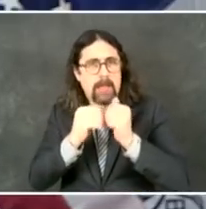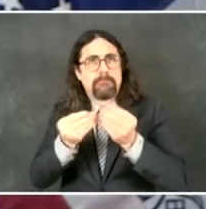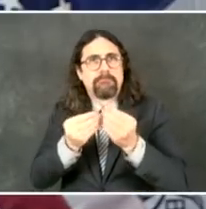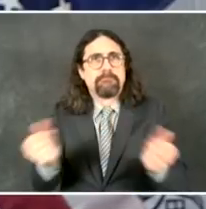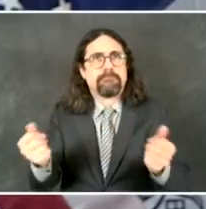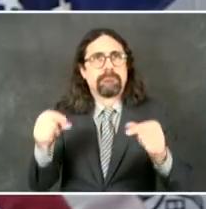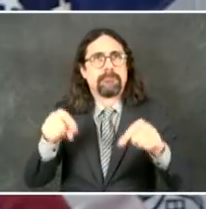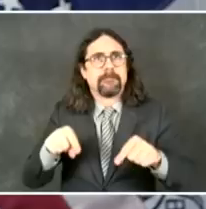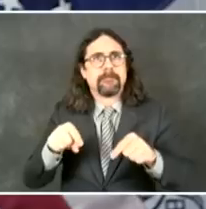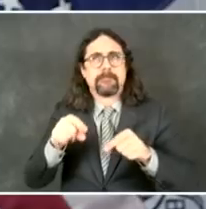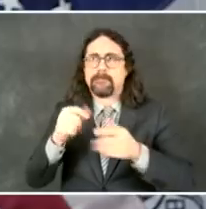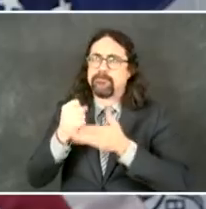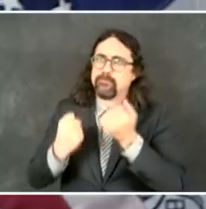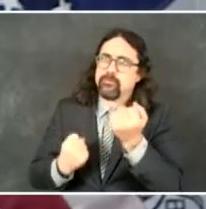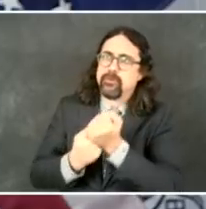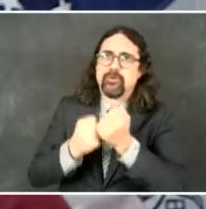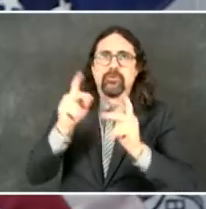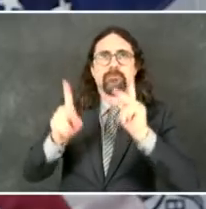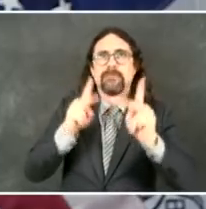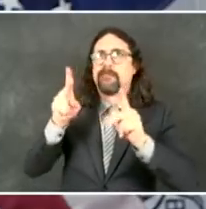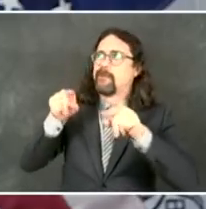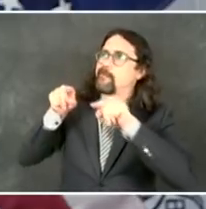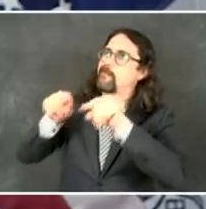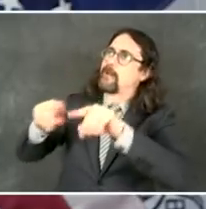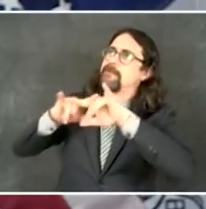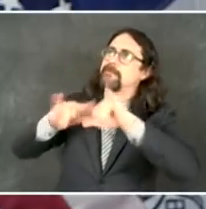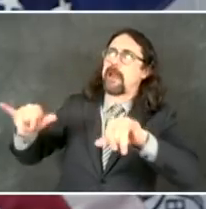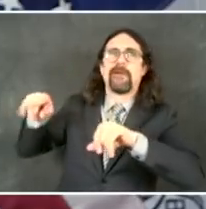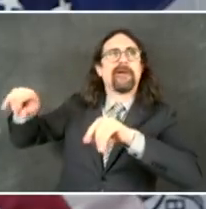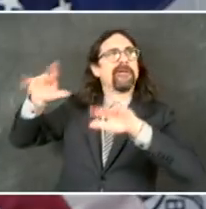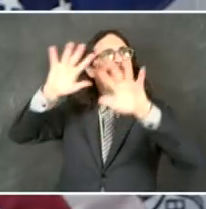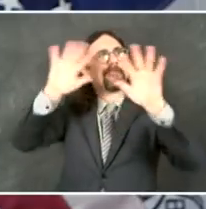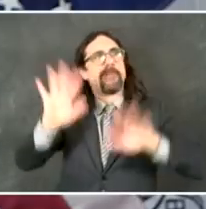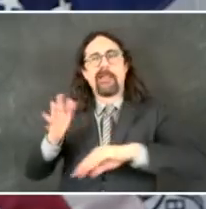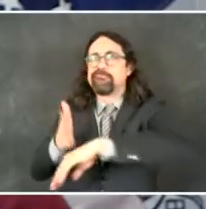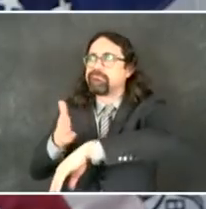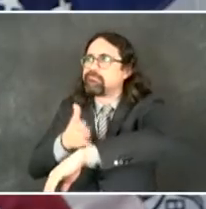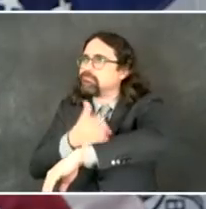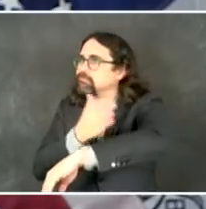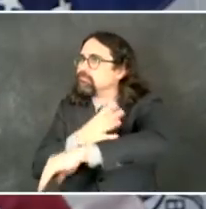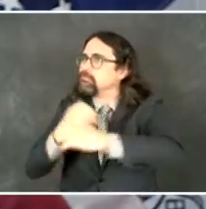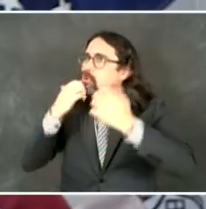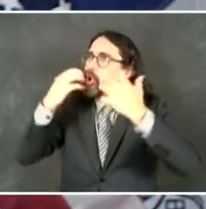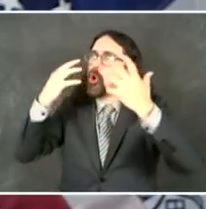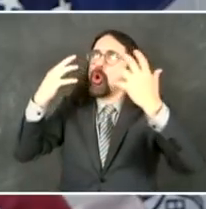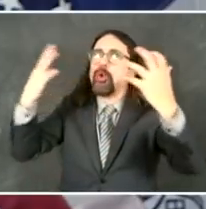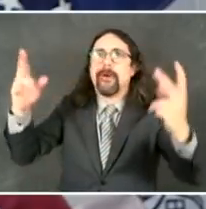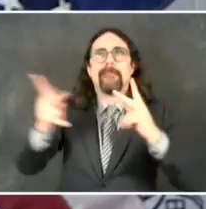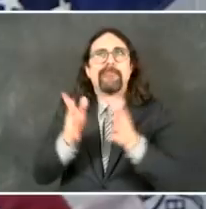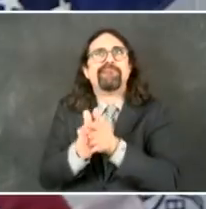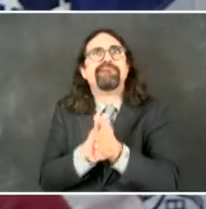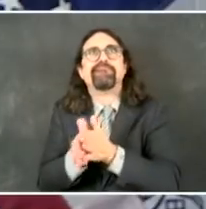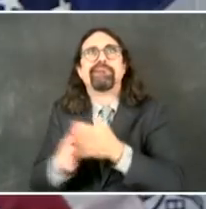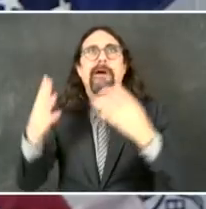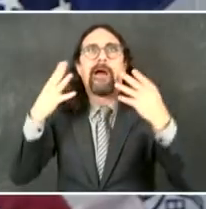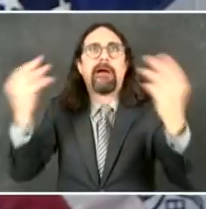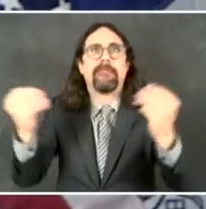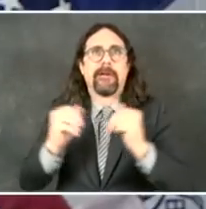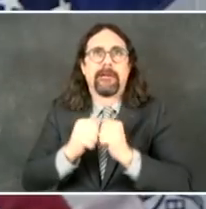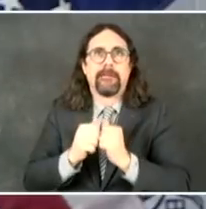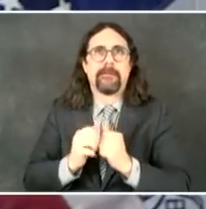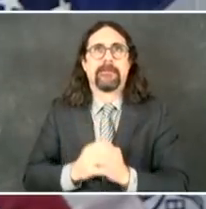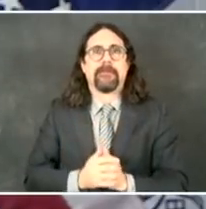safety. So I want to announce today that we have reached an agreement with Speaker Johnson and the City